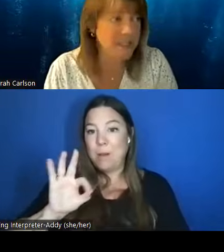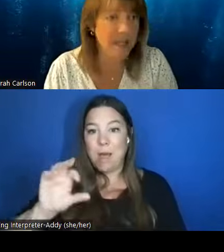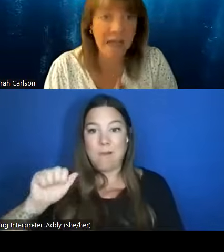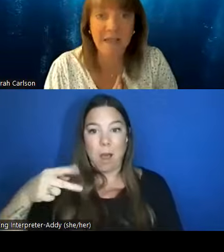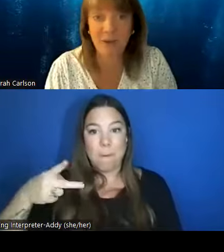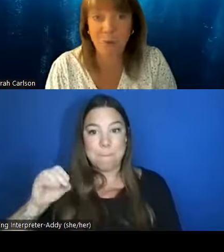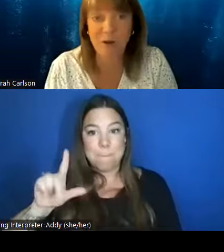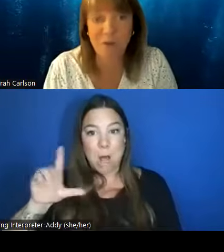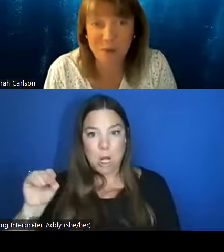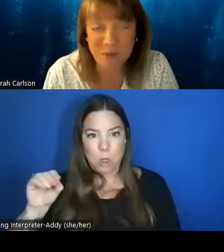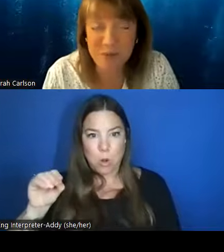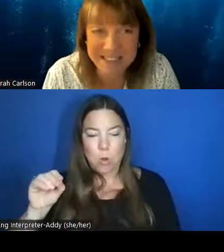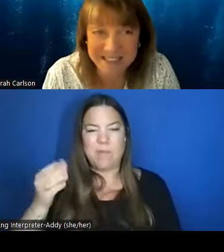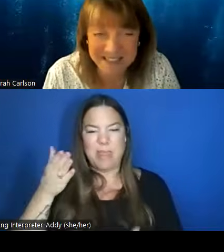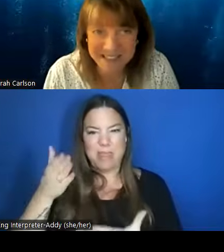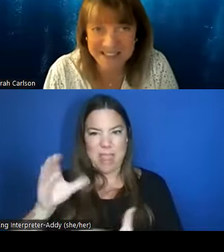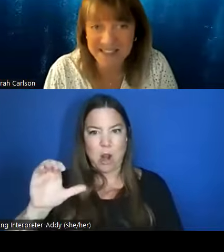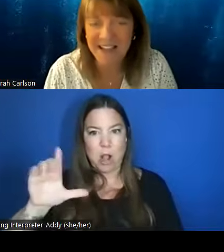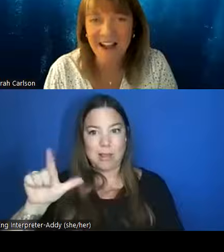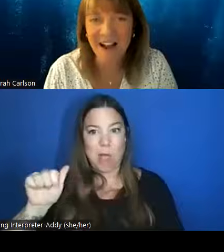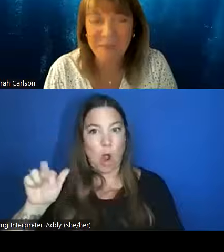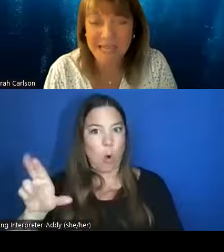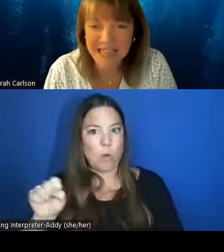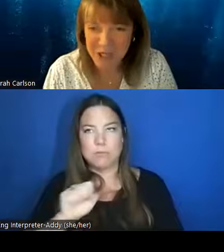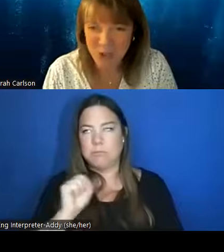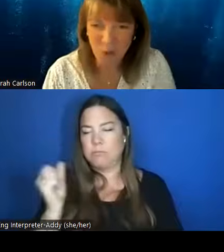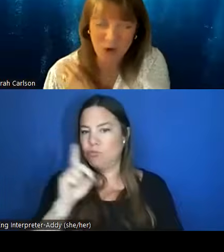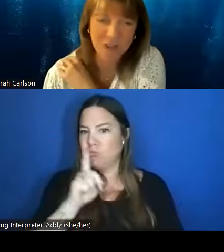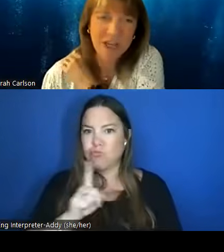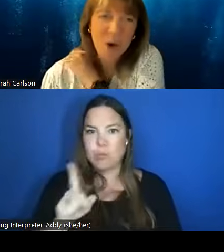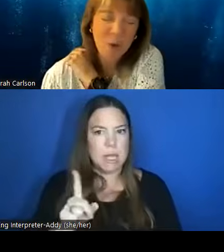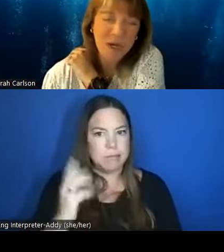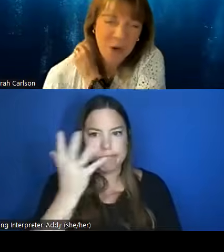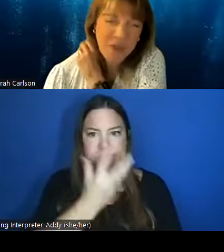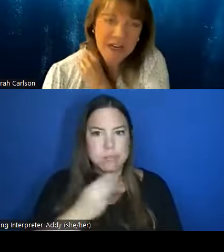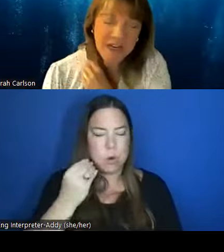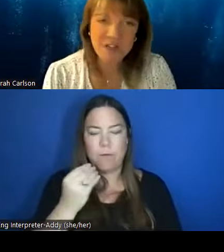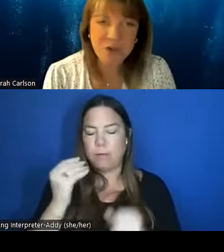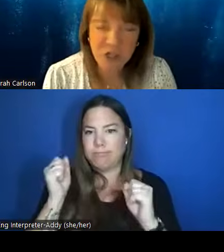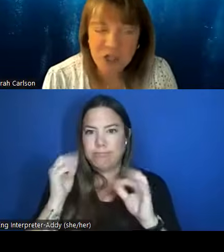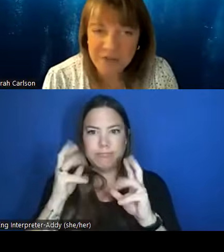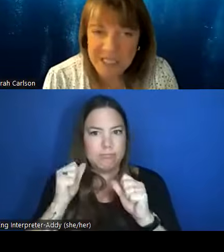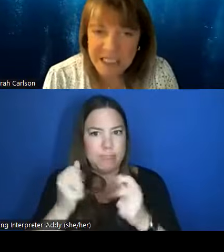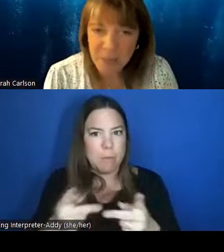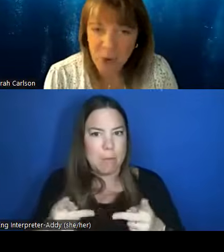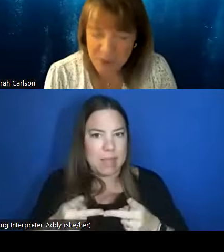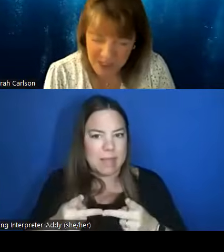And this is, I think, one of the most amazing sites in the ancient world. We know that construction of this temple was begun